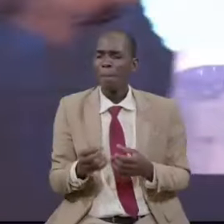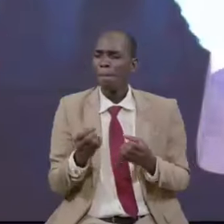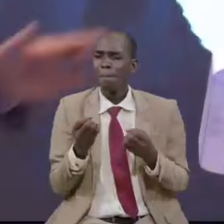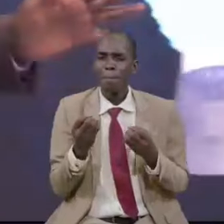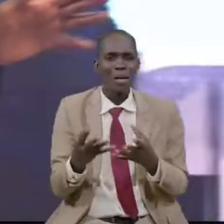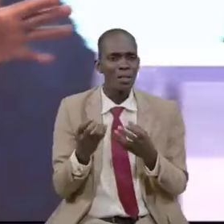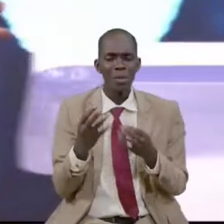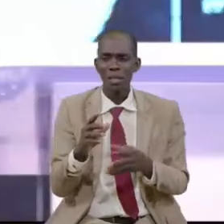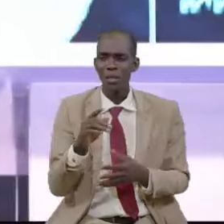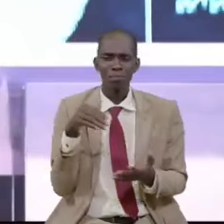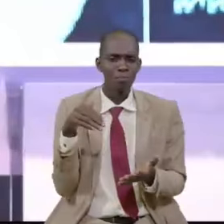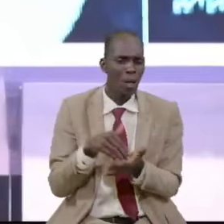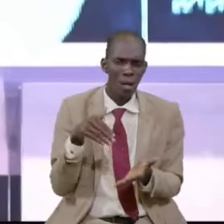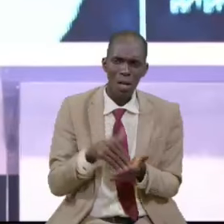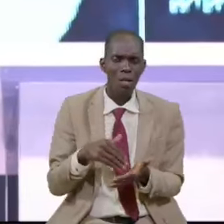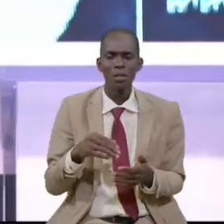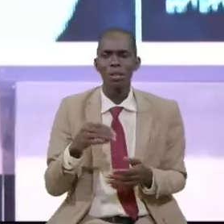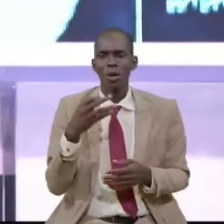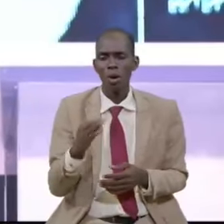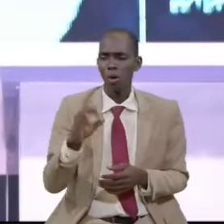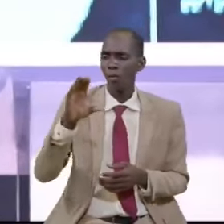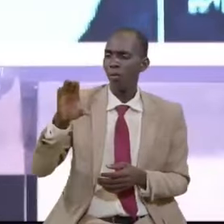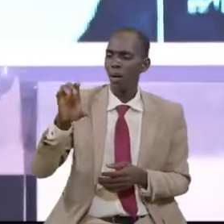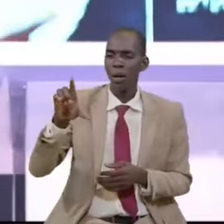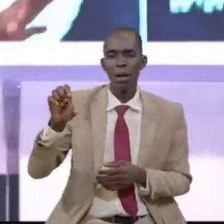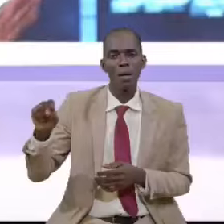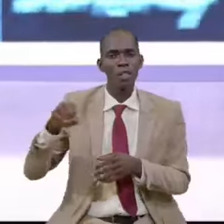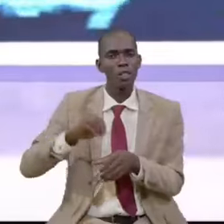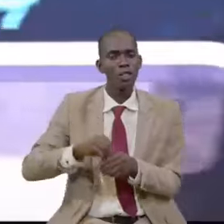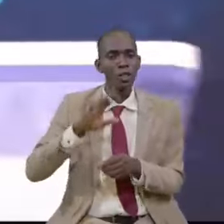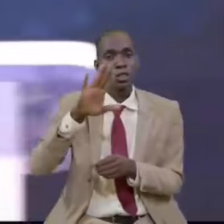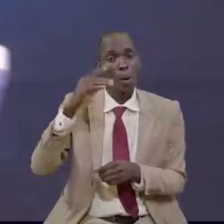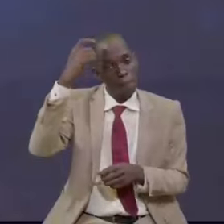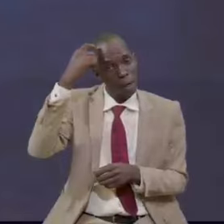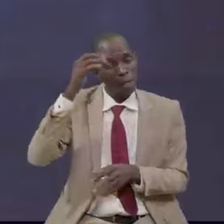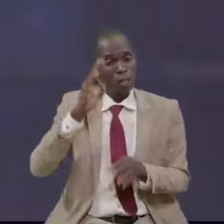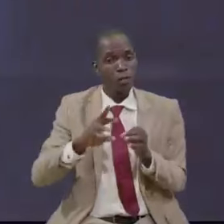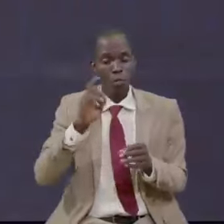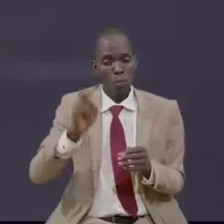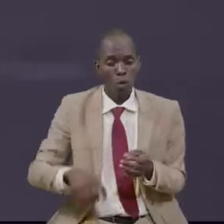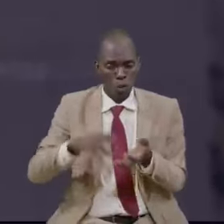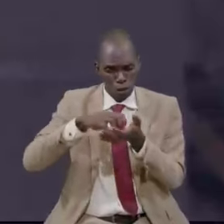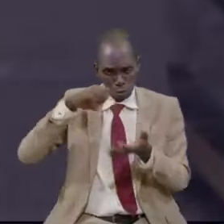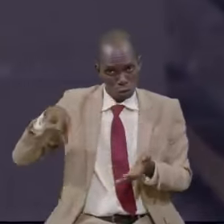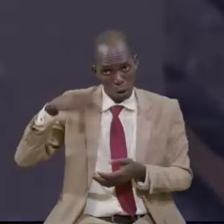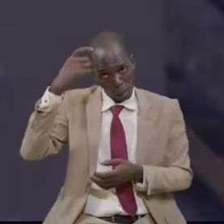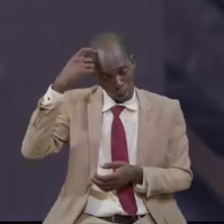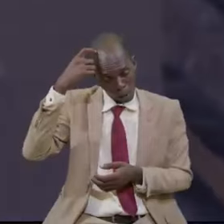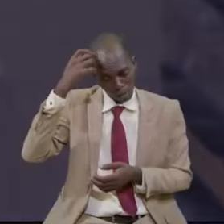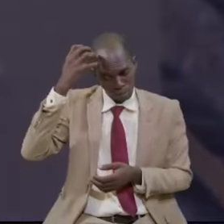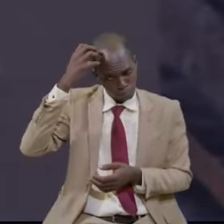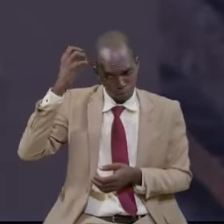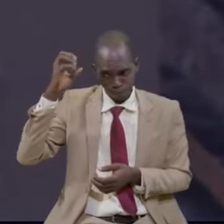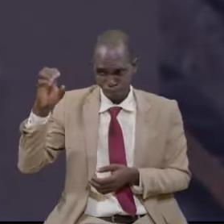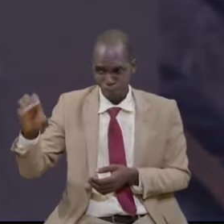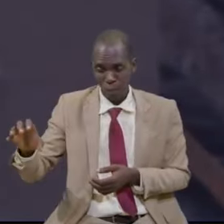if you were to pay for that and they remove everything and they bring a new brain, if that